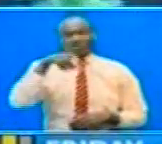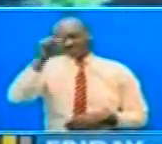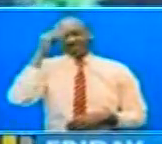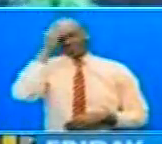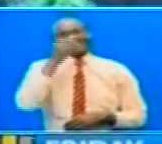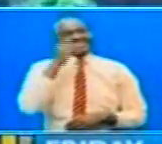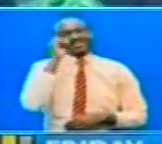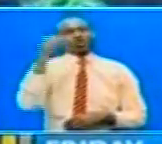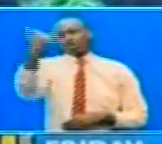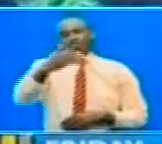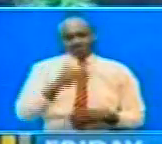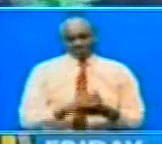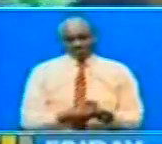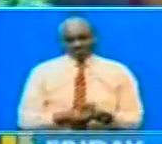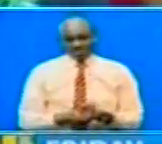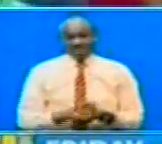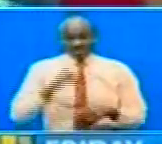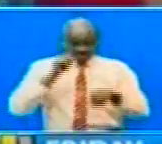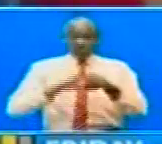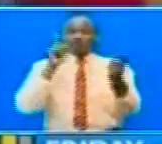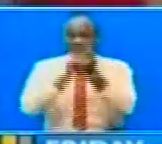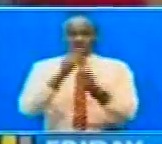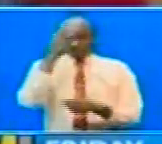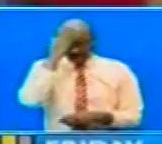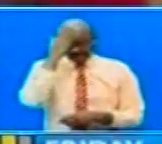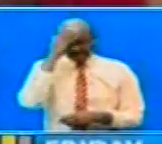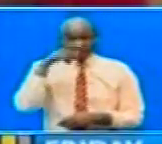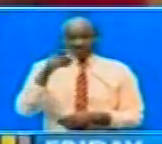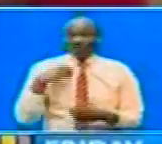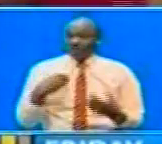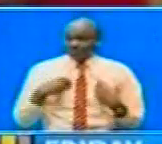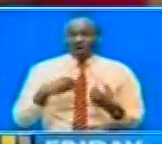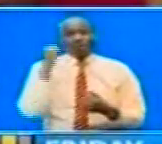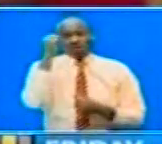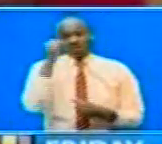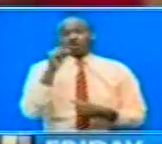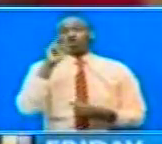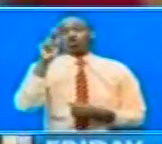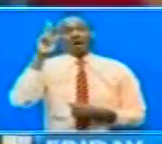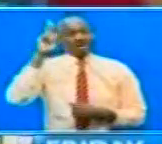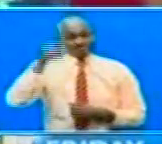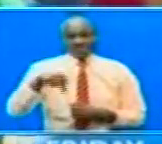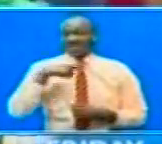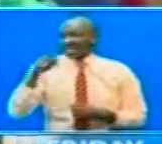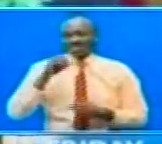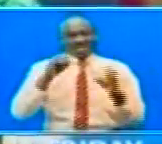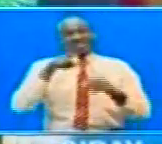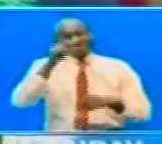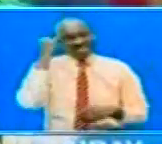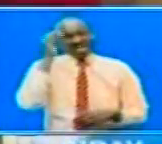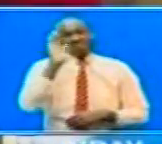kujifanya. And when they meet on Monday, they are not making policies of URP. They are making their own